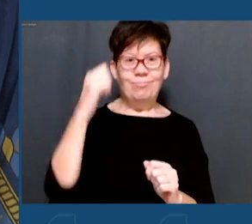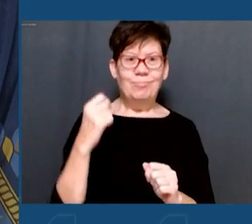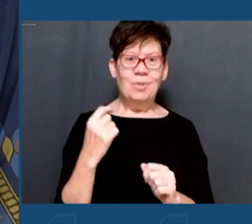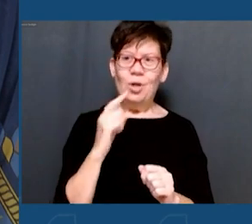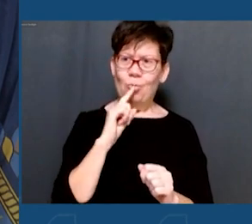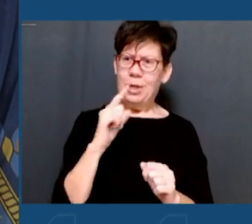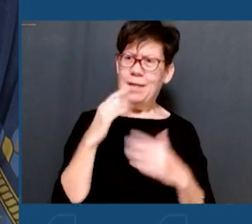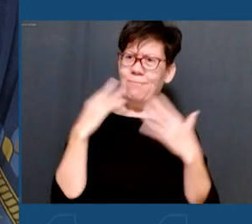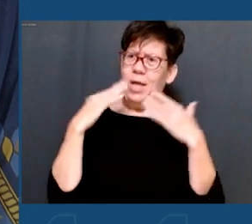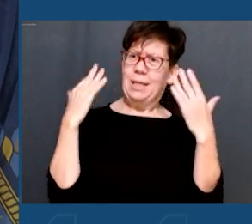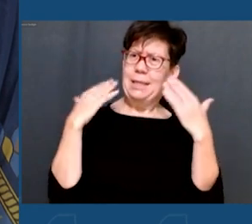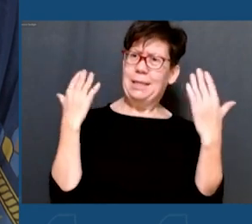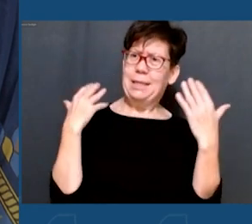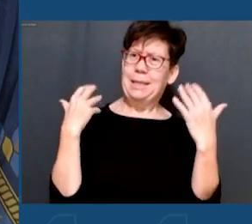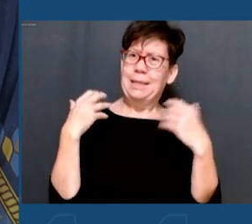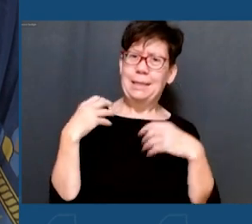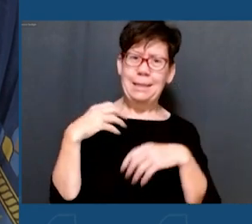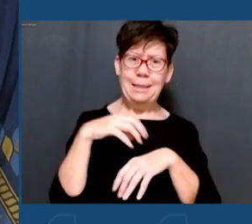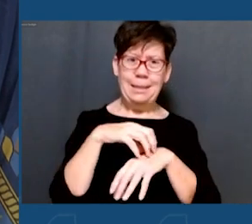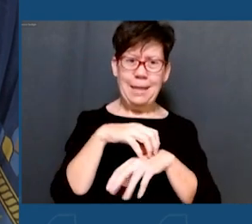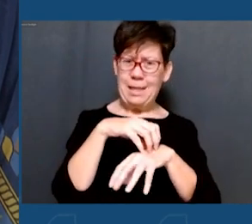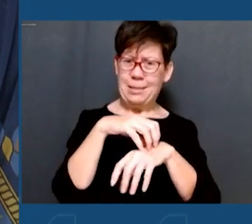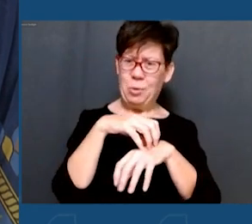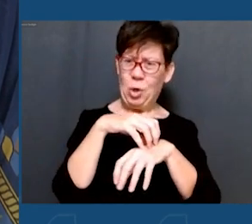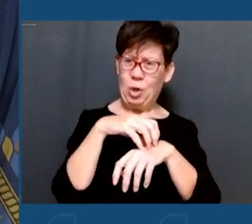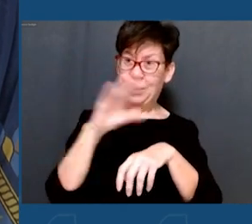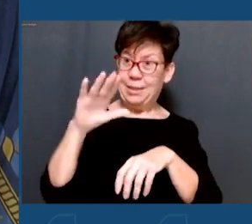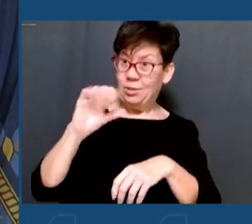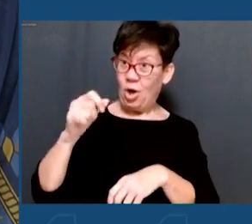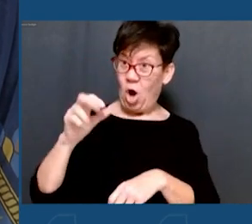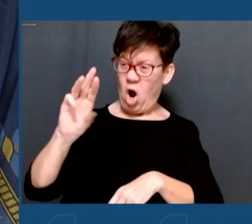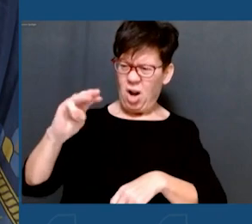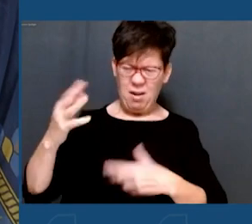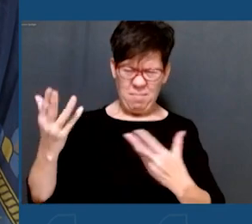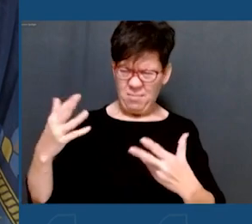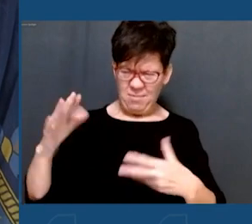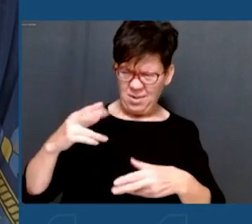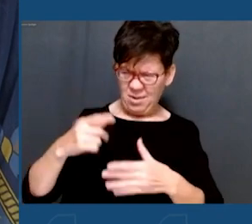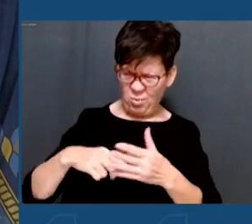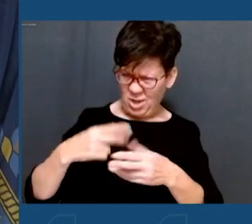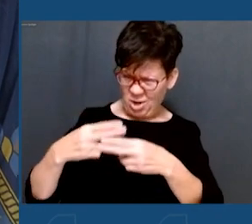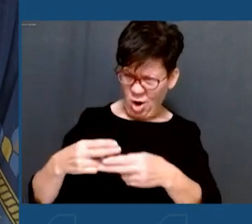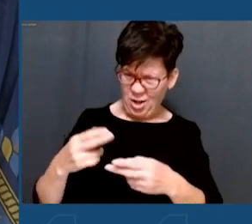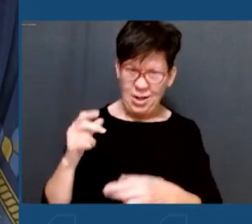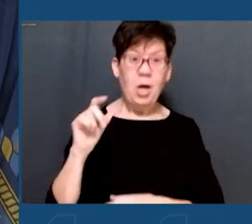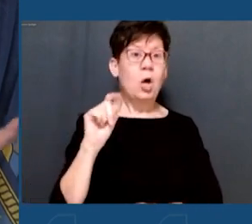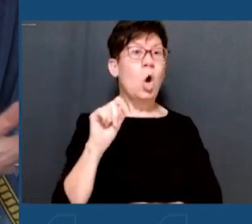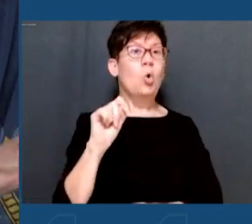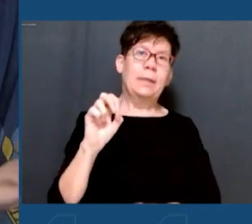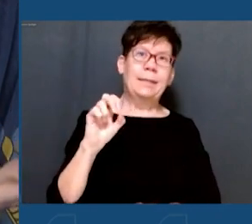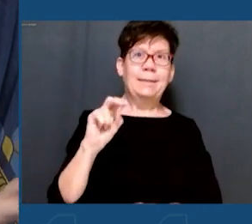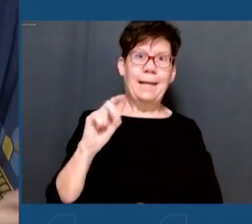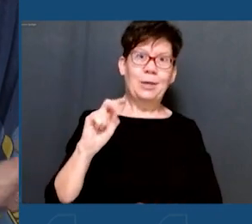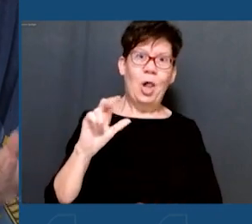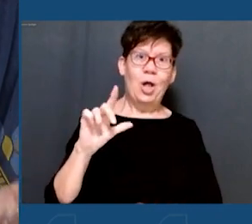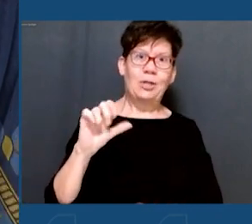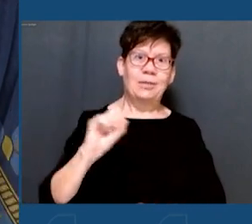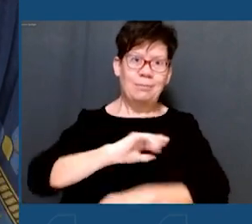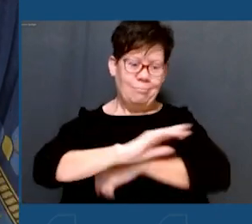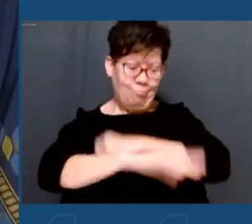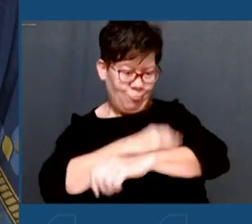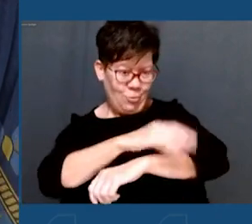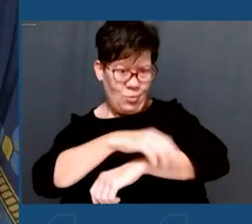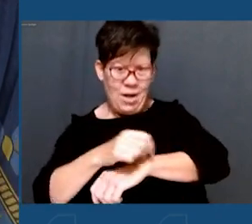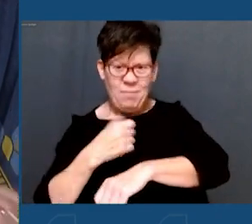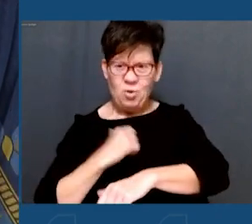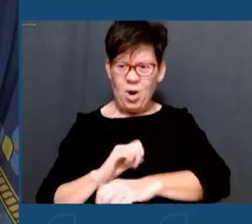greet me and wrapped his arms, or whatever you call them arms? Tentacles, okay, tentacles around my arm and tried to pull me